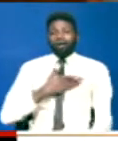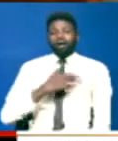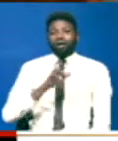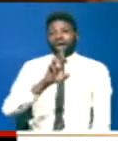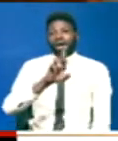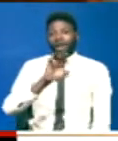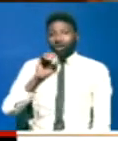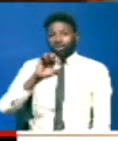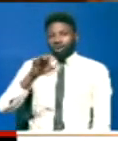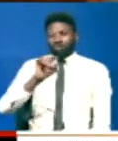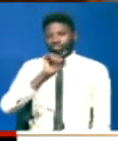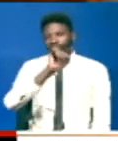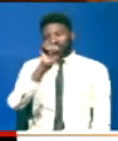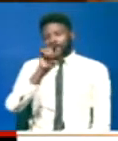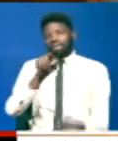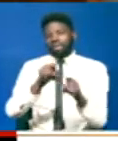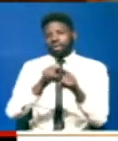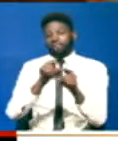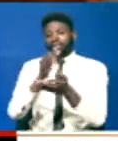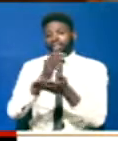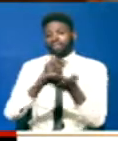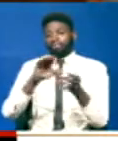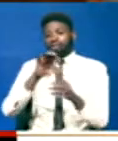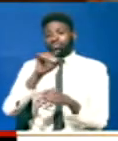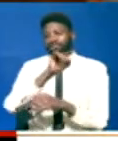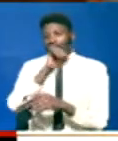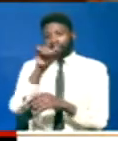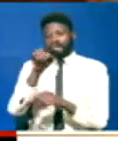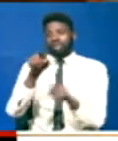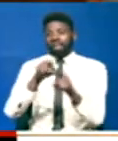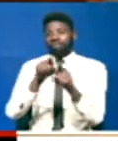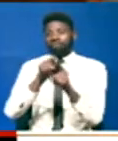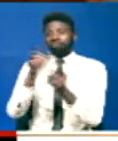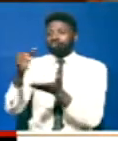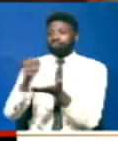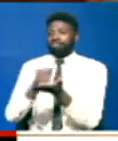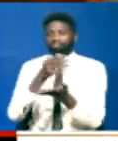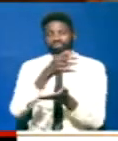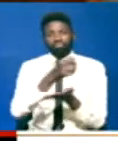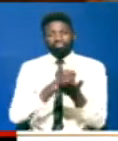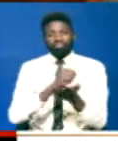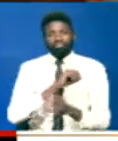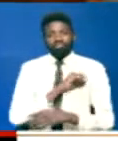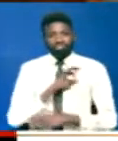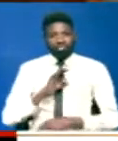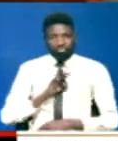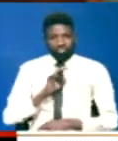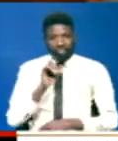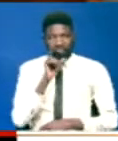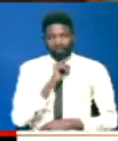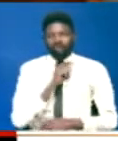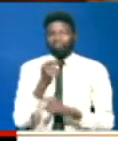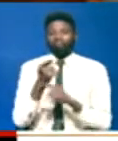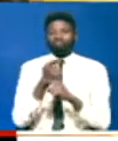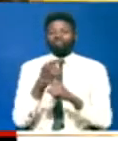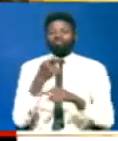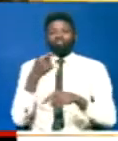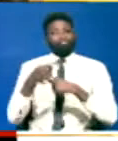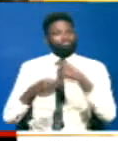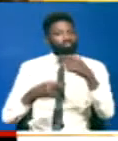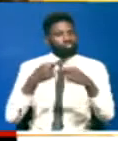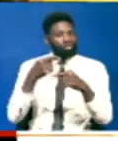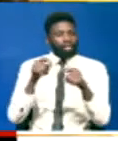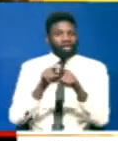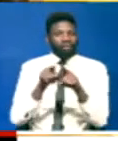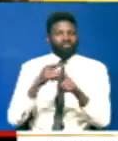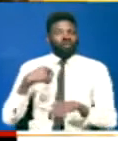the constituencies have recruited staff and training is going on. We also have a training